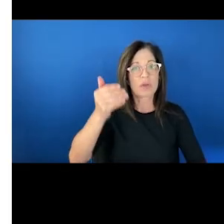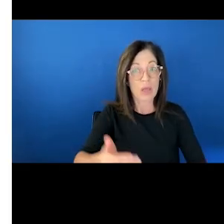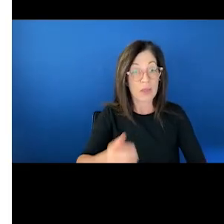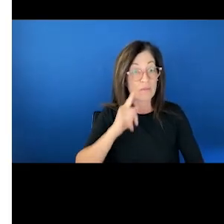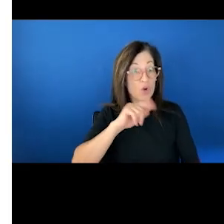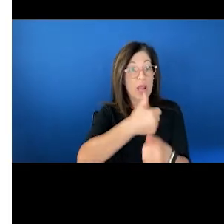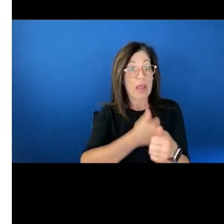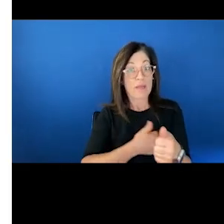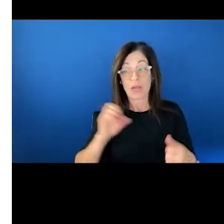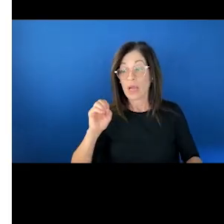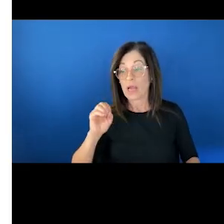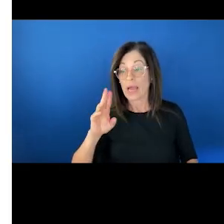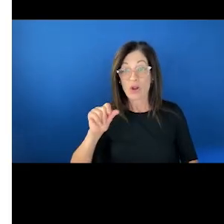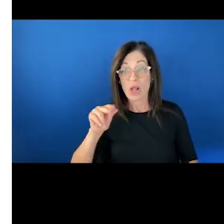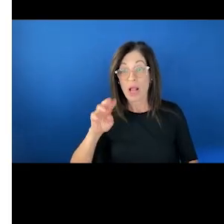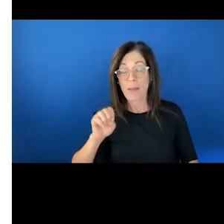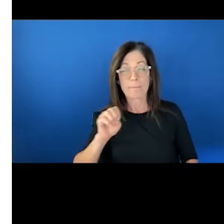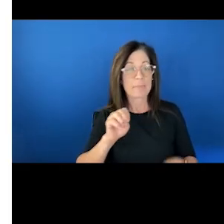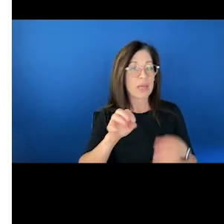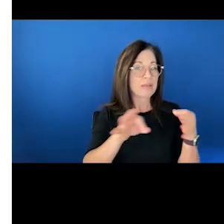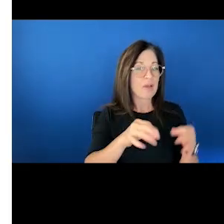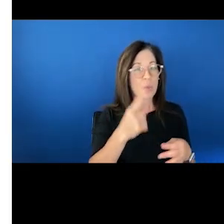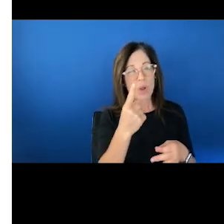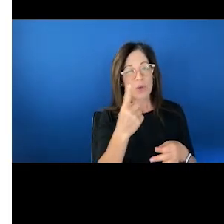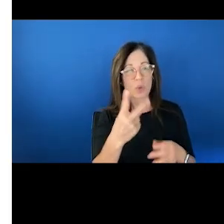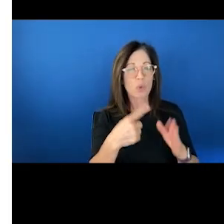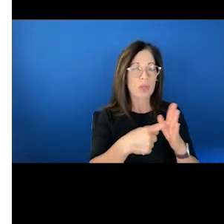For every outcome, define 1 or 2 indicators that help